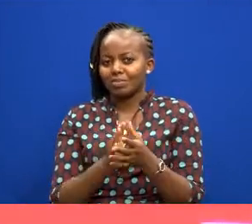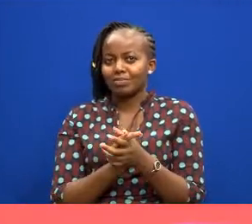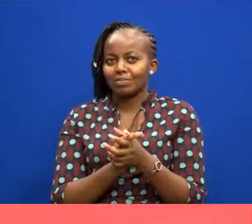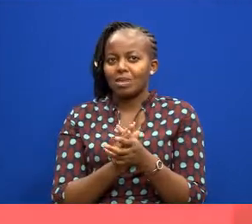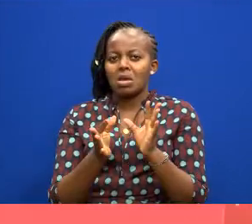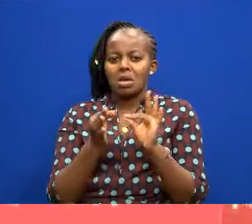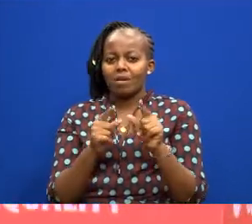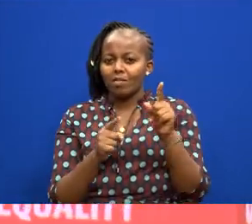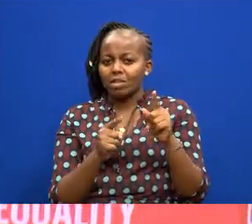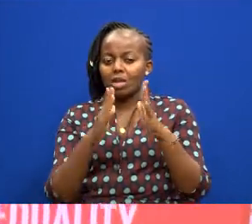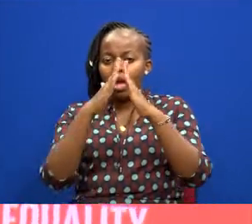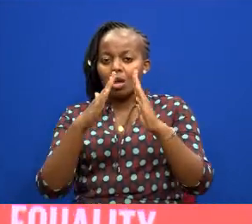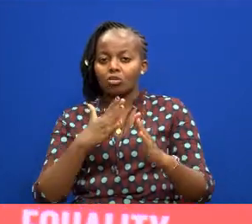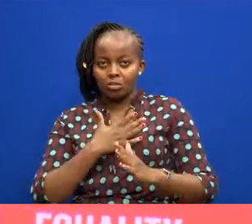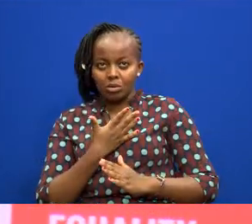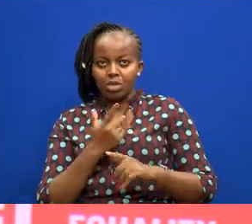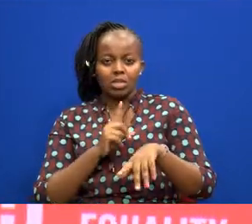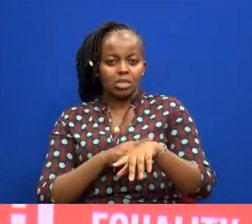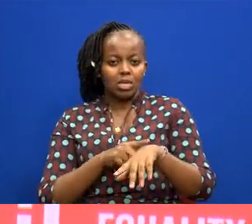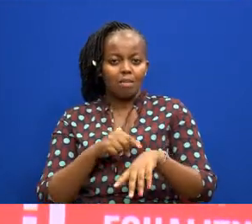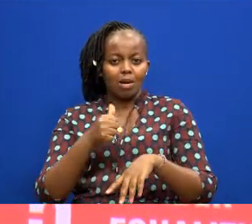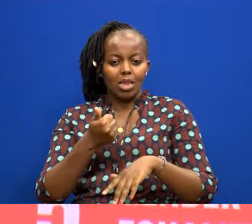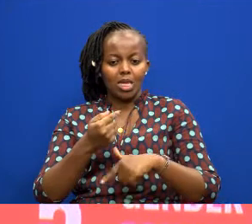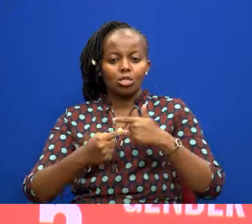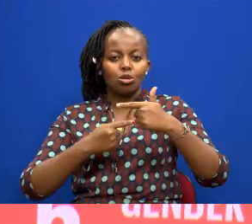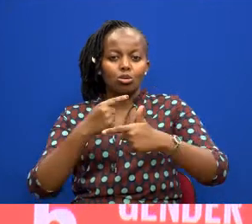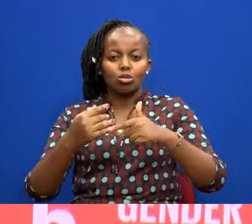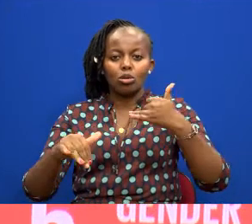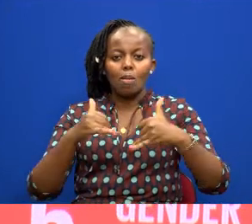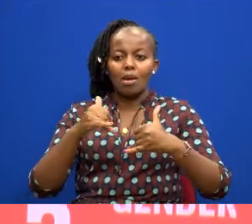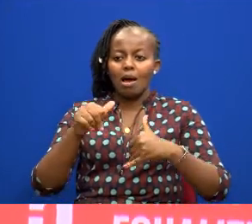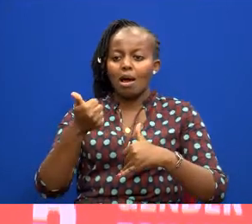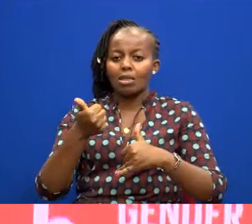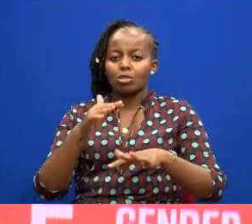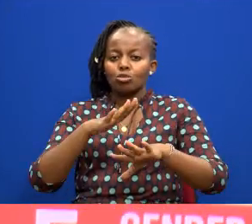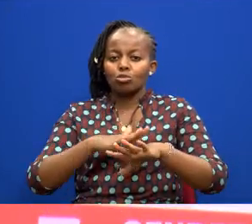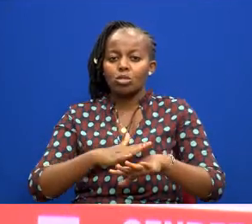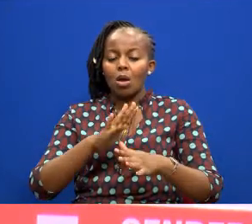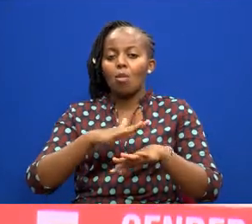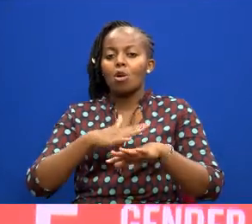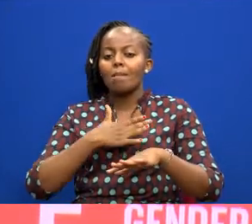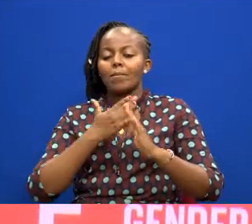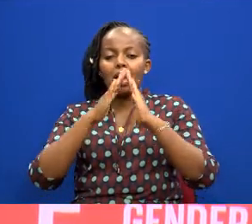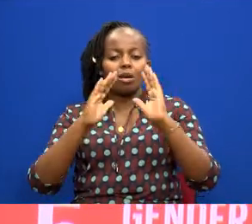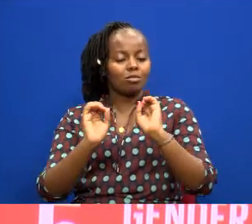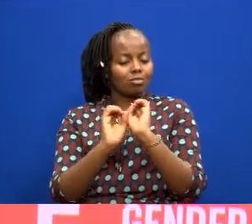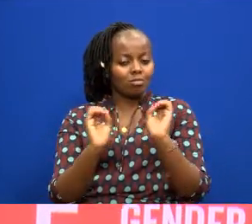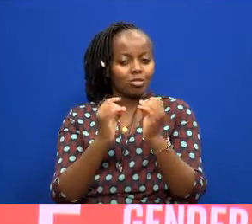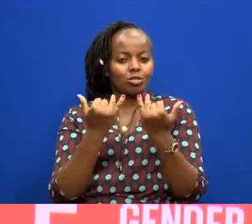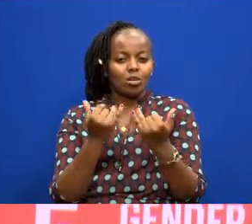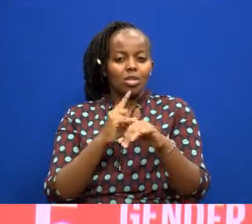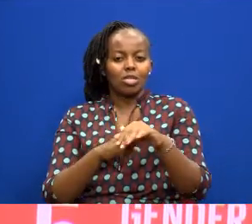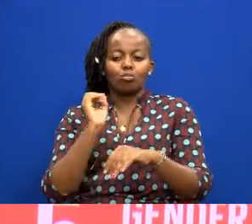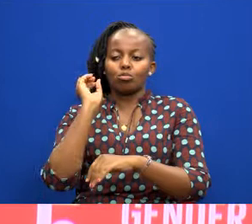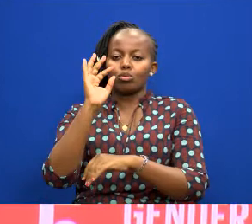then no one else is allowed to step on it. So even if, when we're throwing the marker, we don't throw